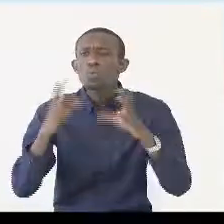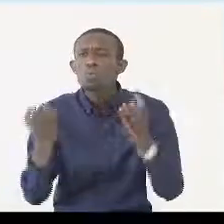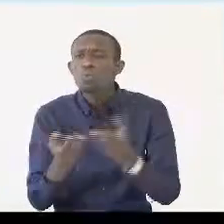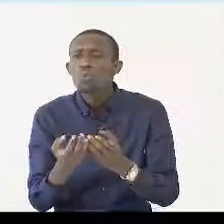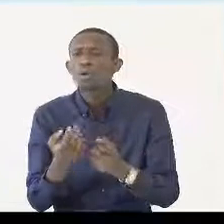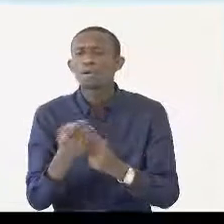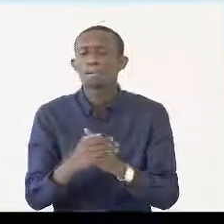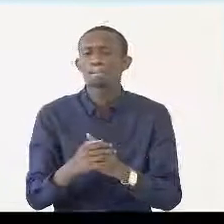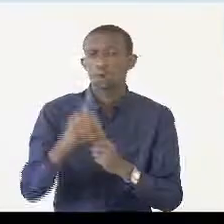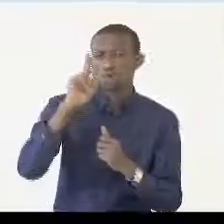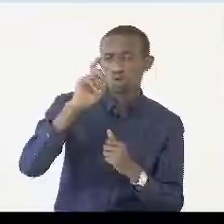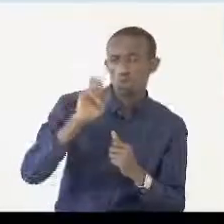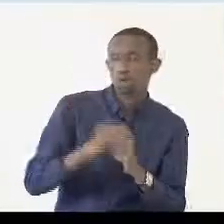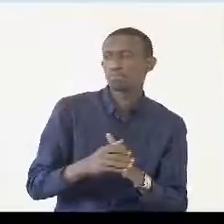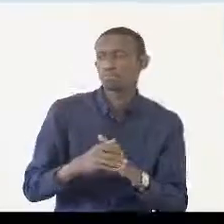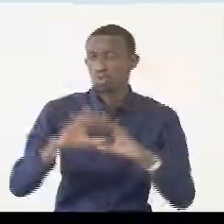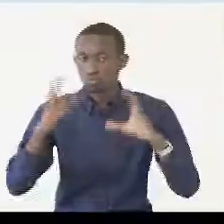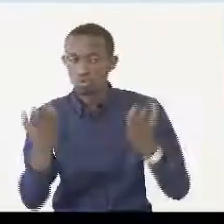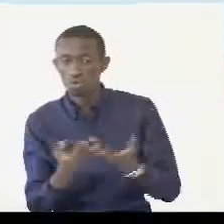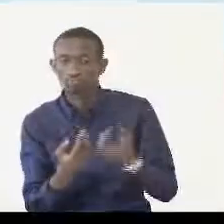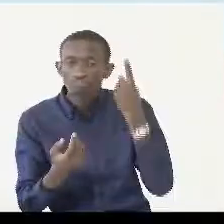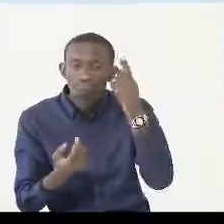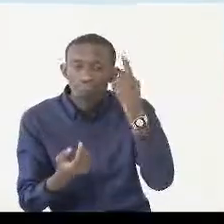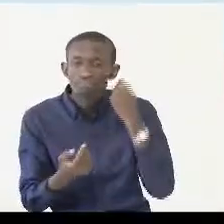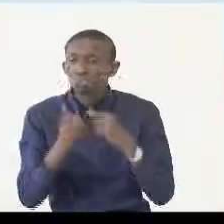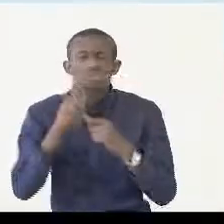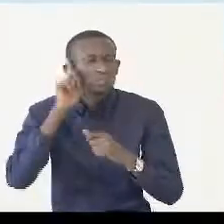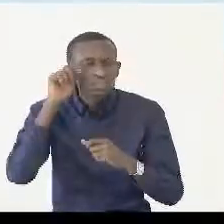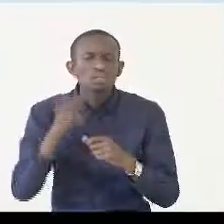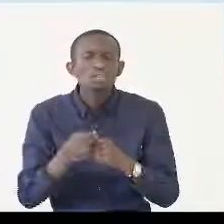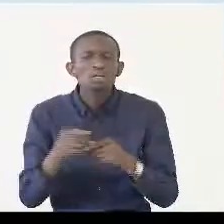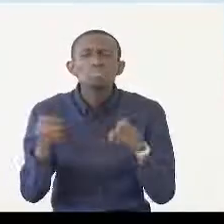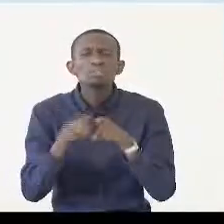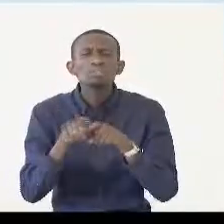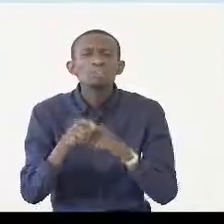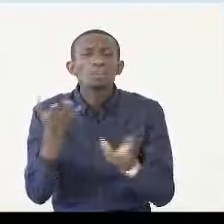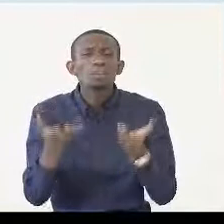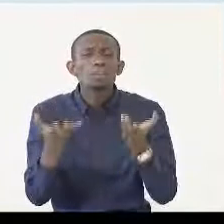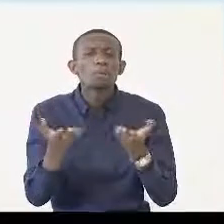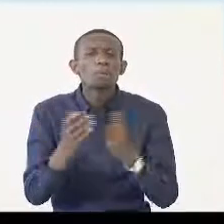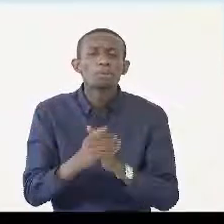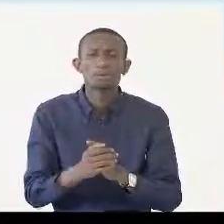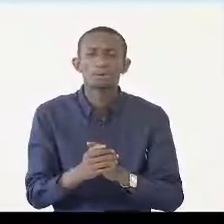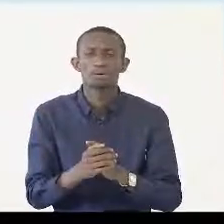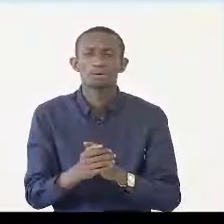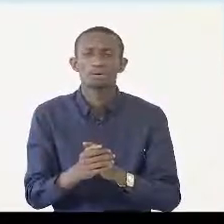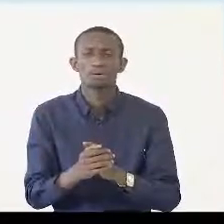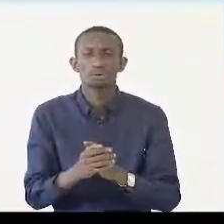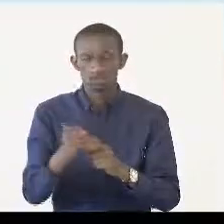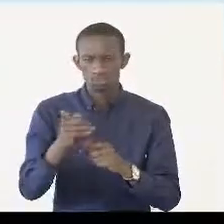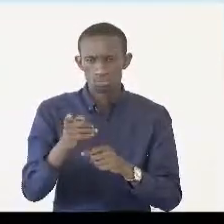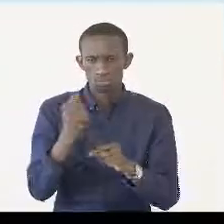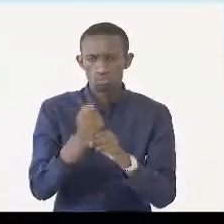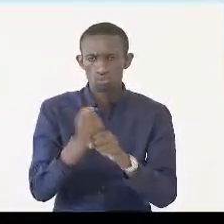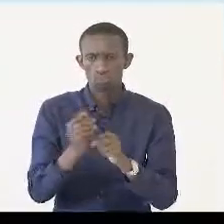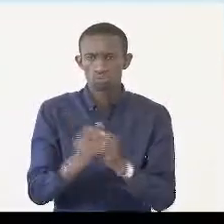So here is the diagram. I've tried now to draw, to reproduce the diagram on the board here.